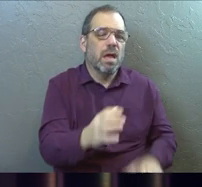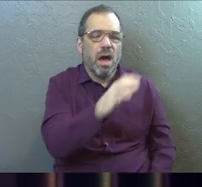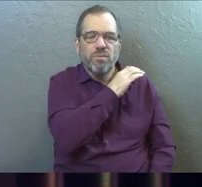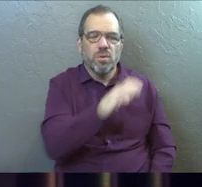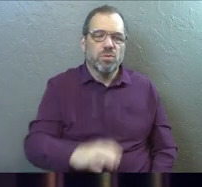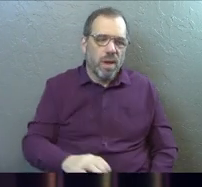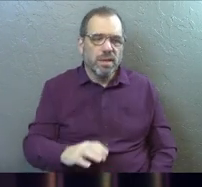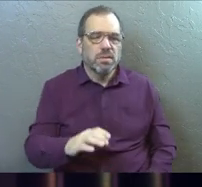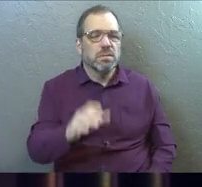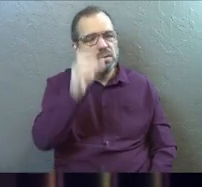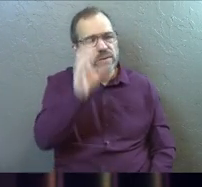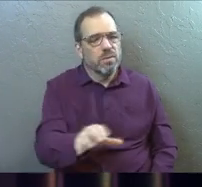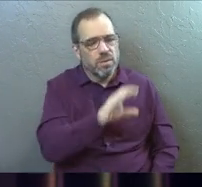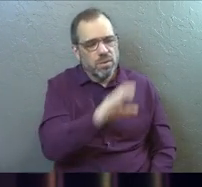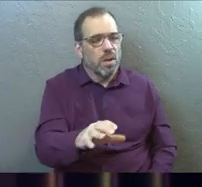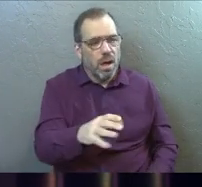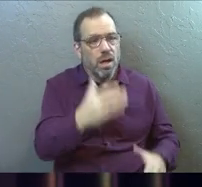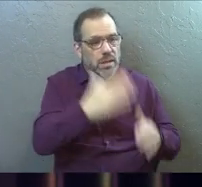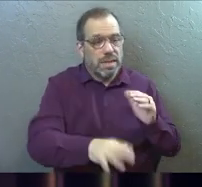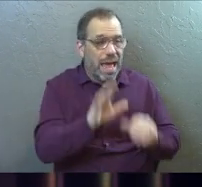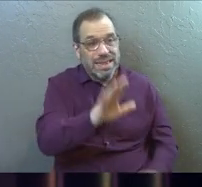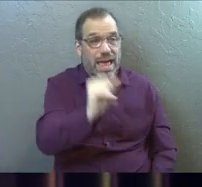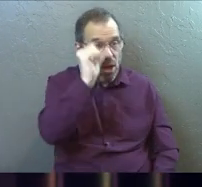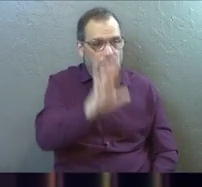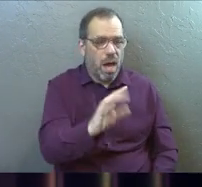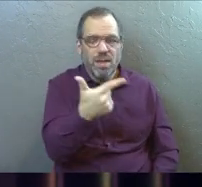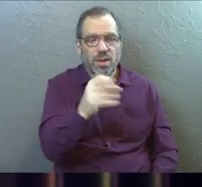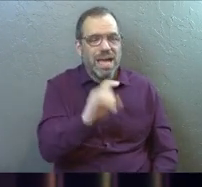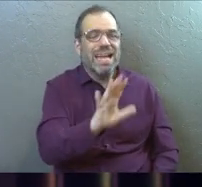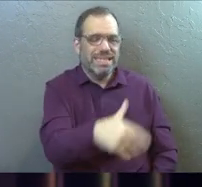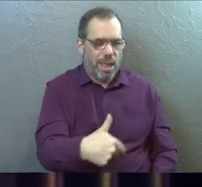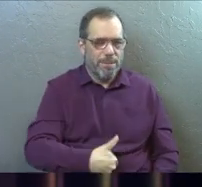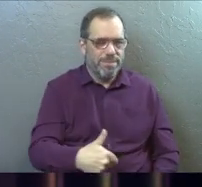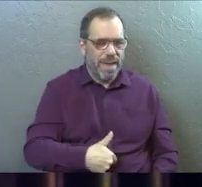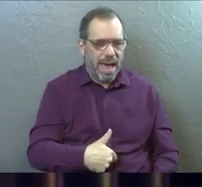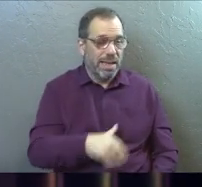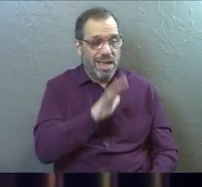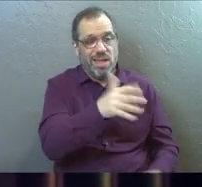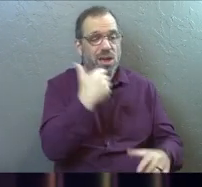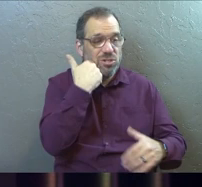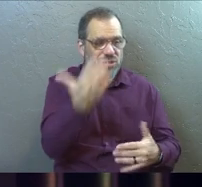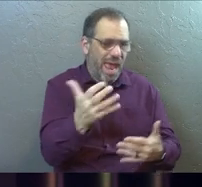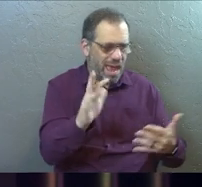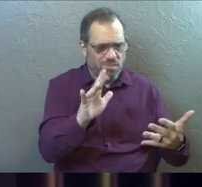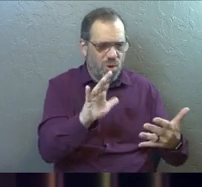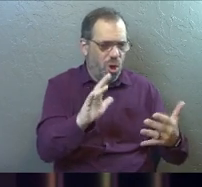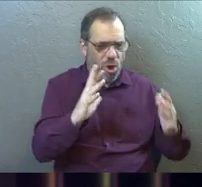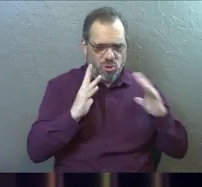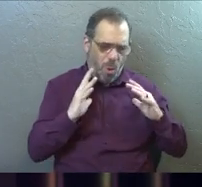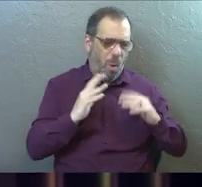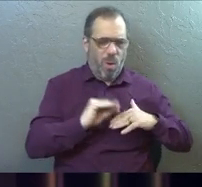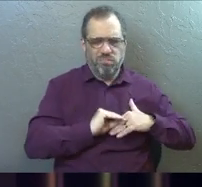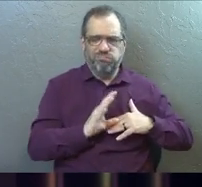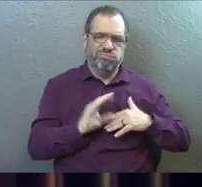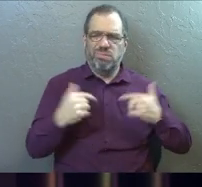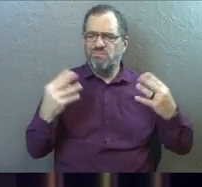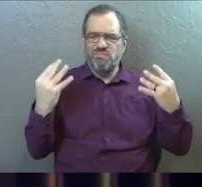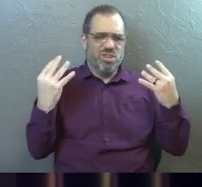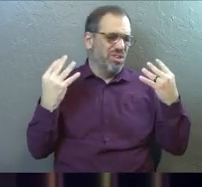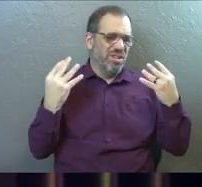Their end is destruction. Their God is their belly, and they glory in their shame with minds set